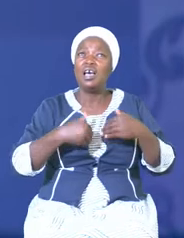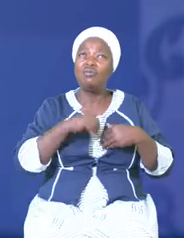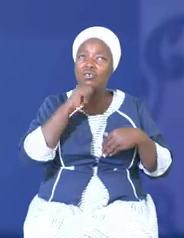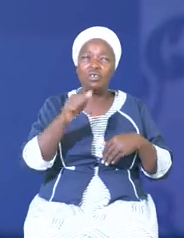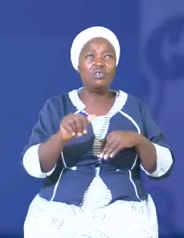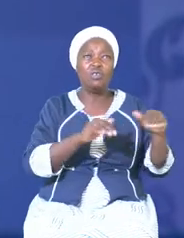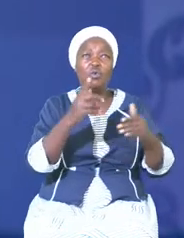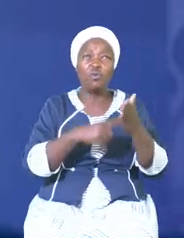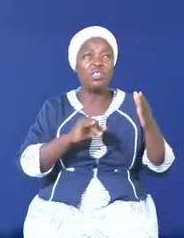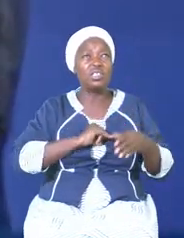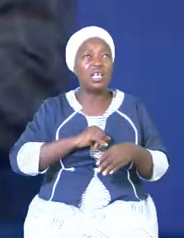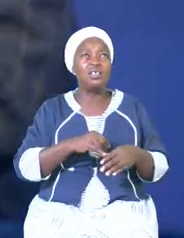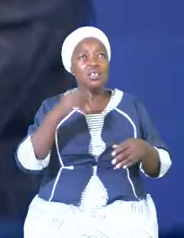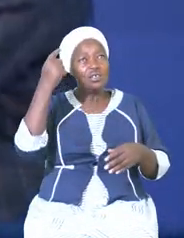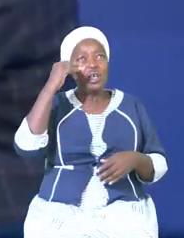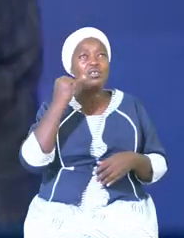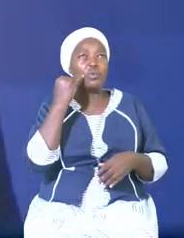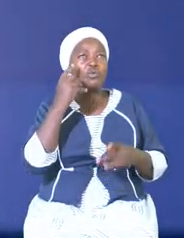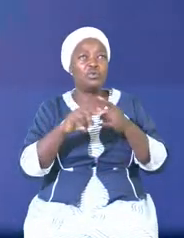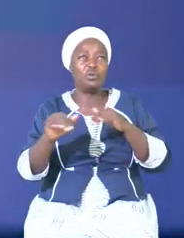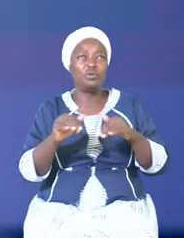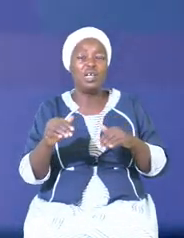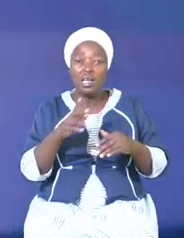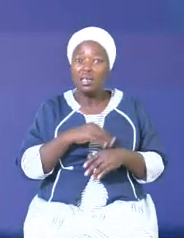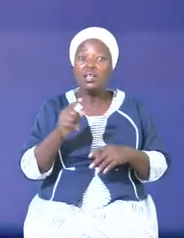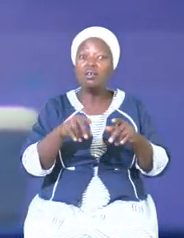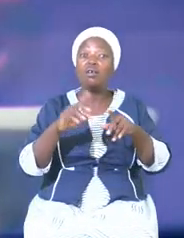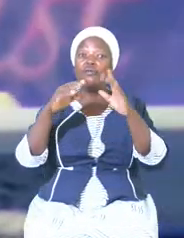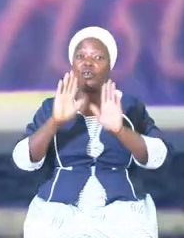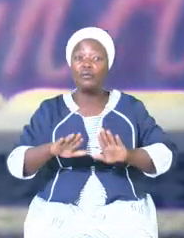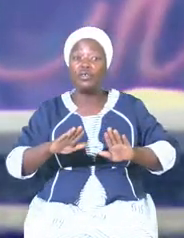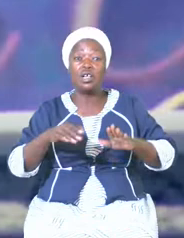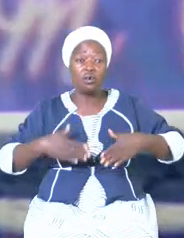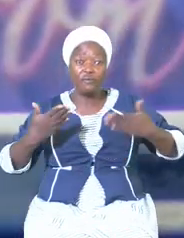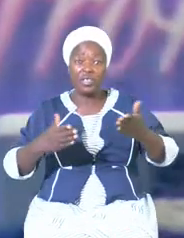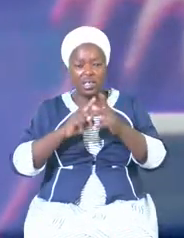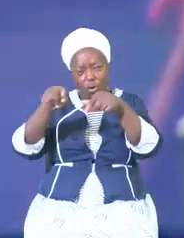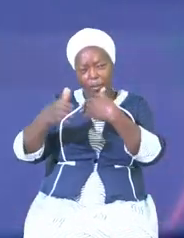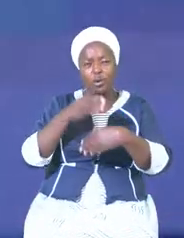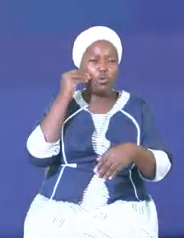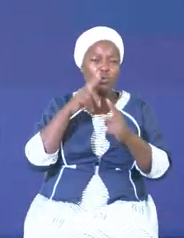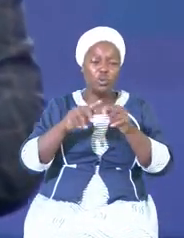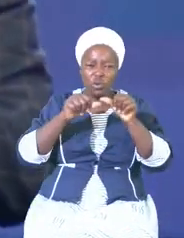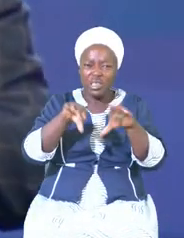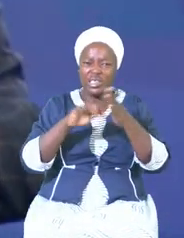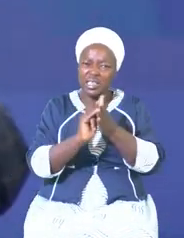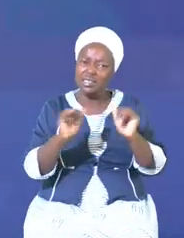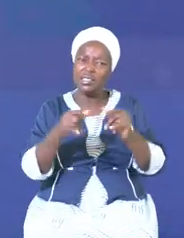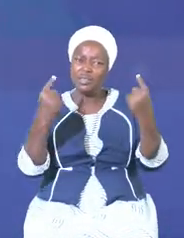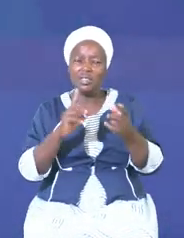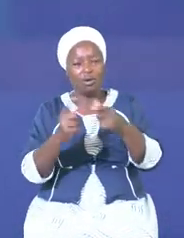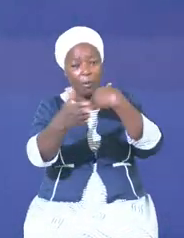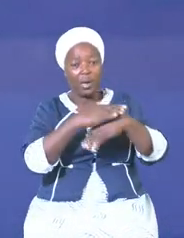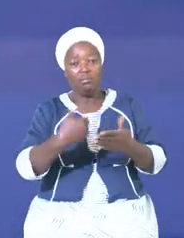have done. They confess, they go back home, they continue. Then they come back the following Sunday and they confess,